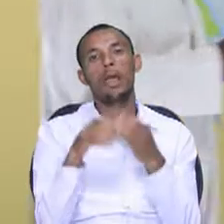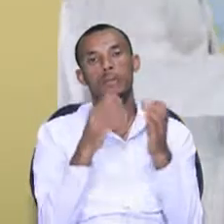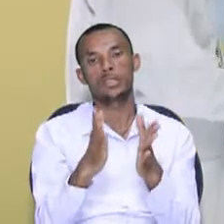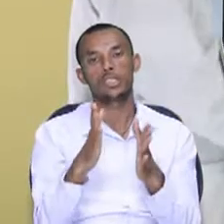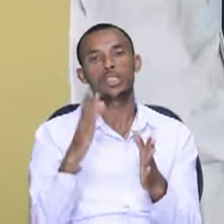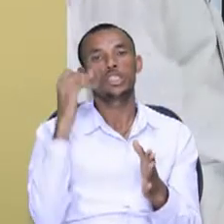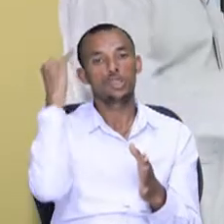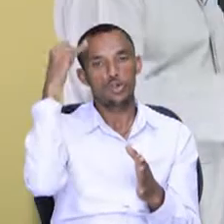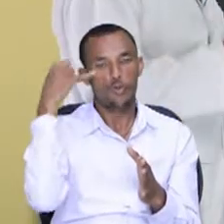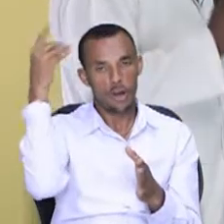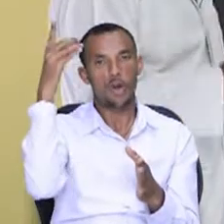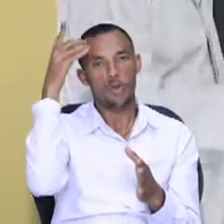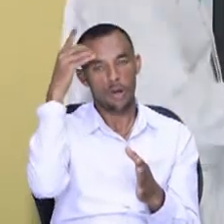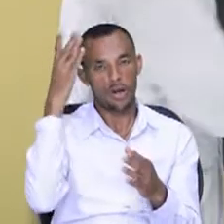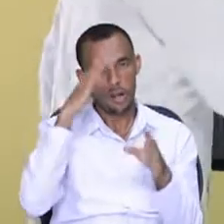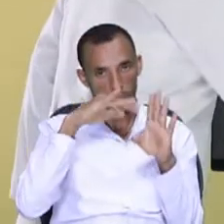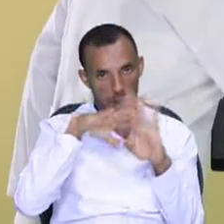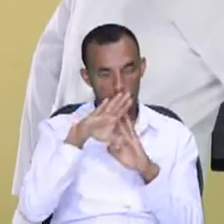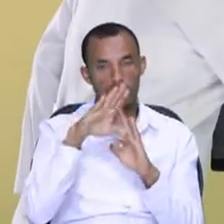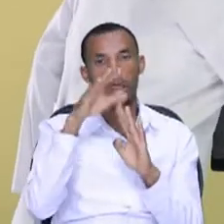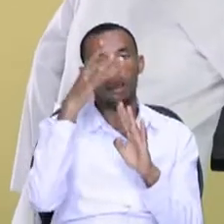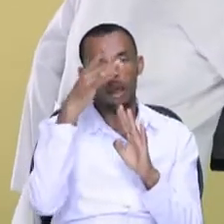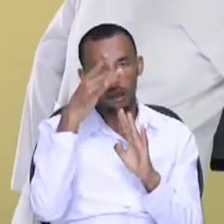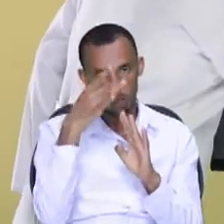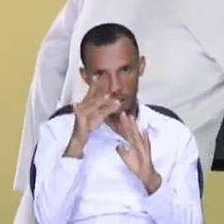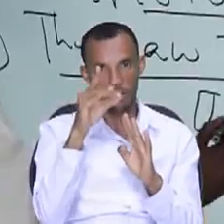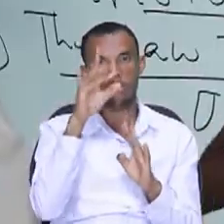Johann Doberner in 1817.